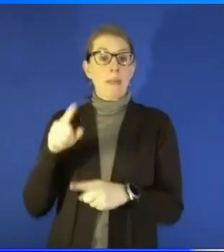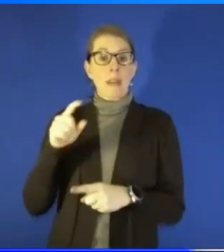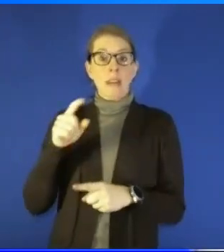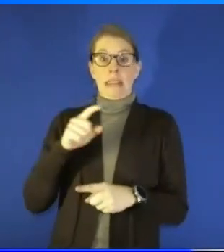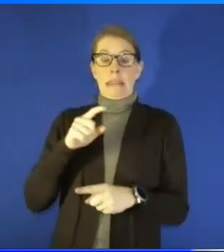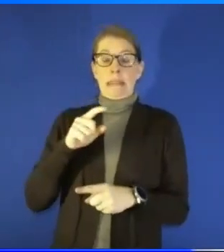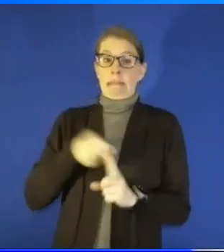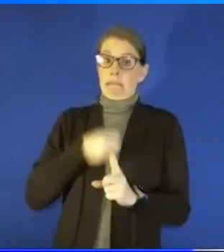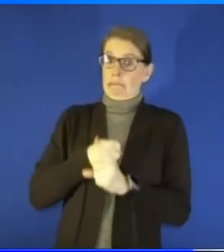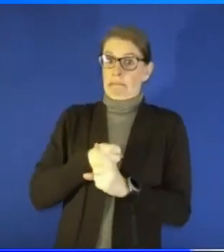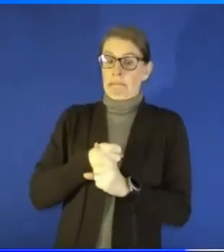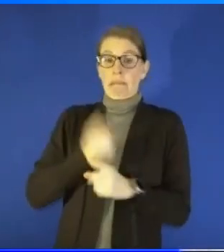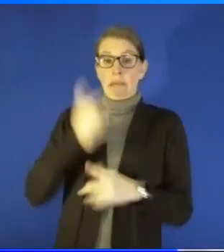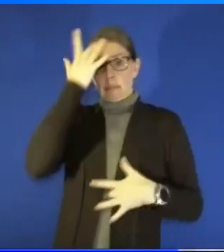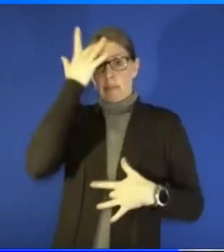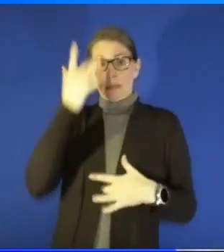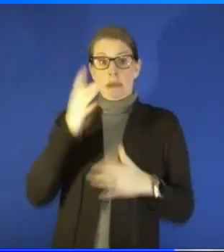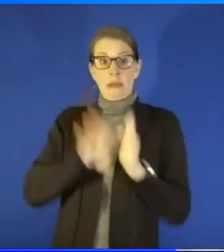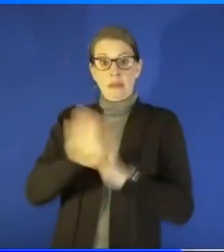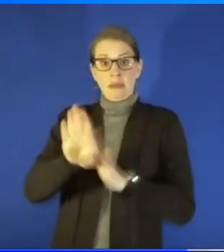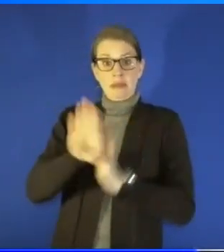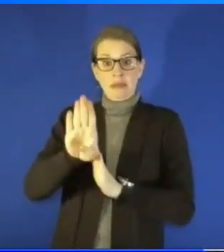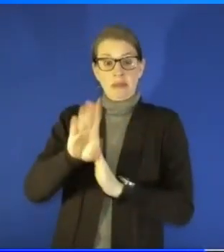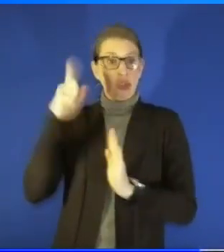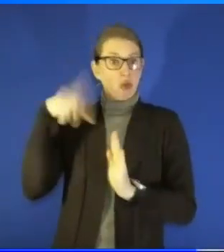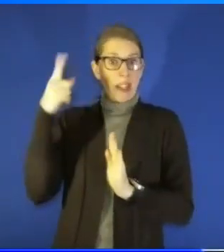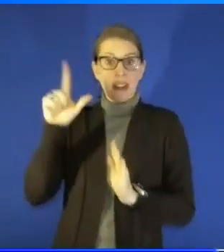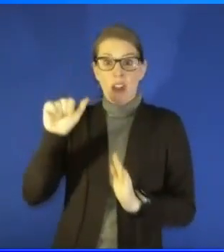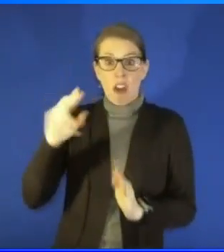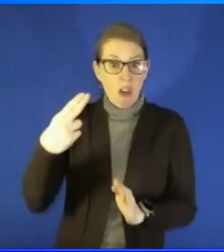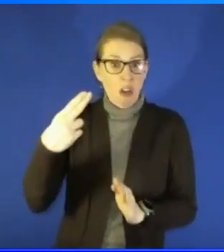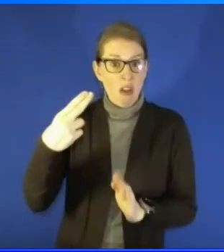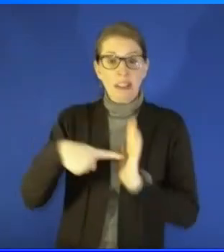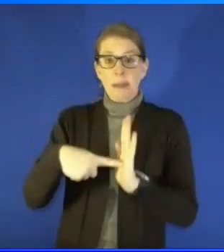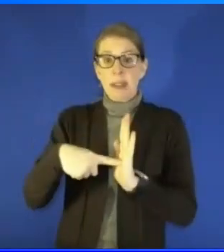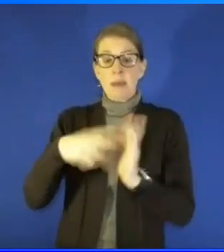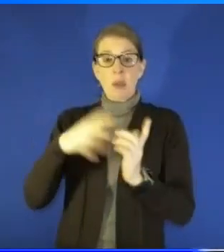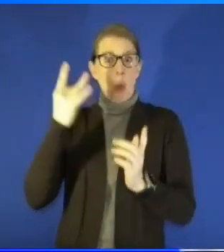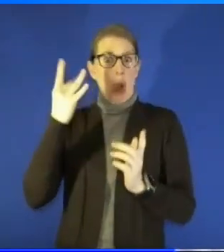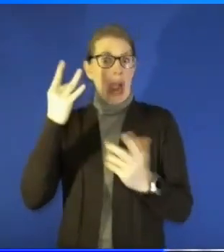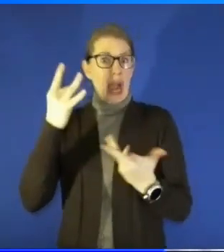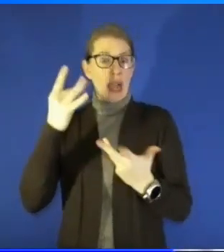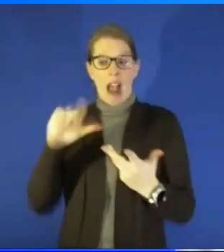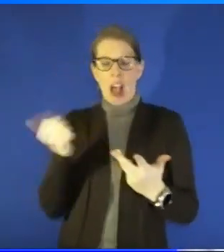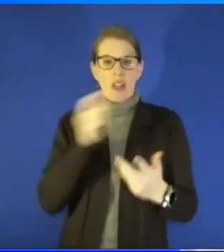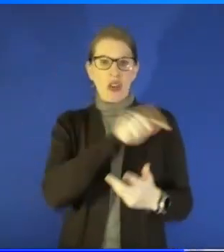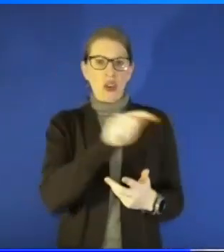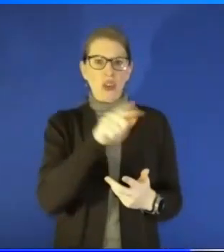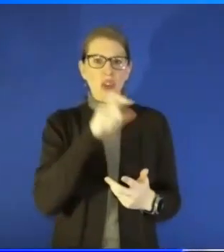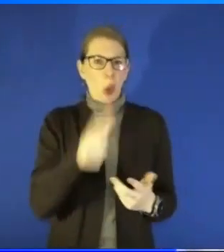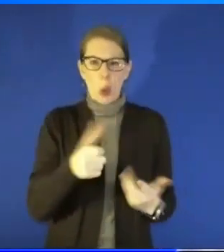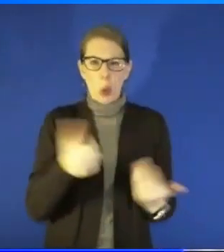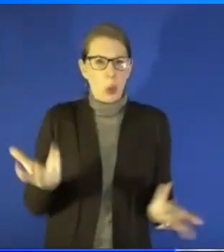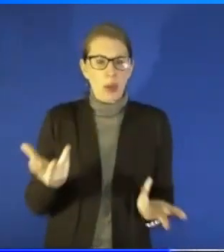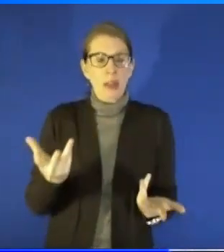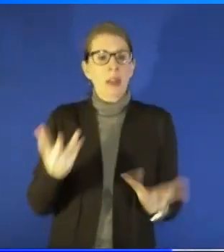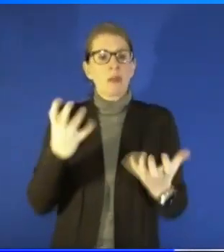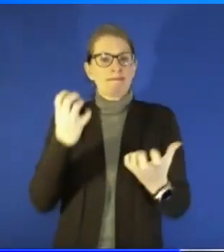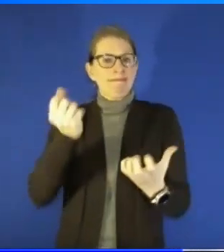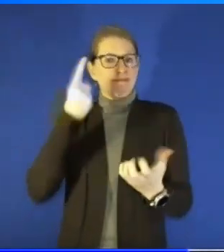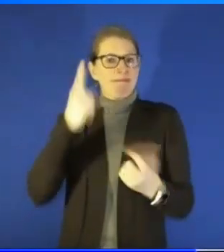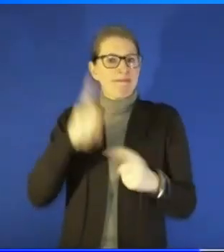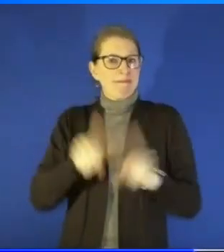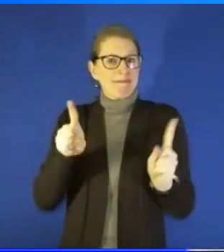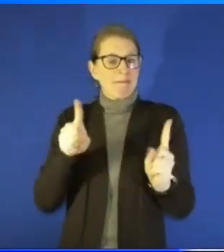some patients go on to develop these crazy long COVID symptoms, and why others don't. And so we need both patients that have